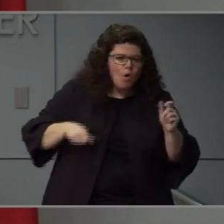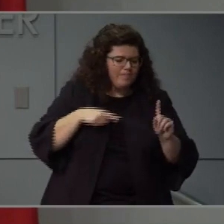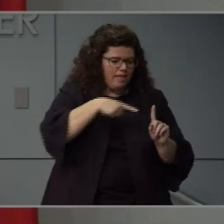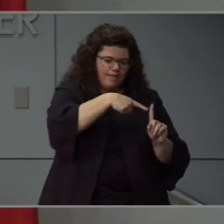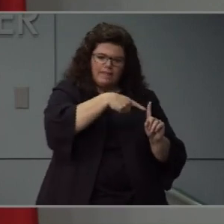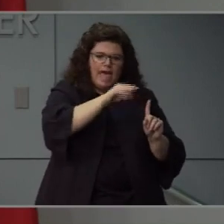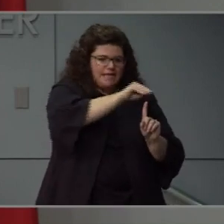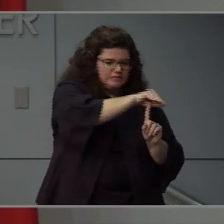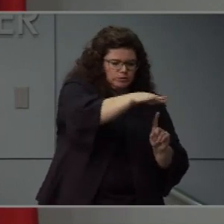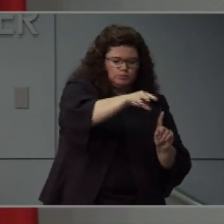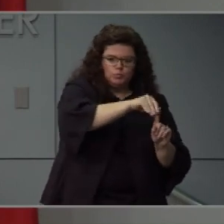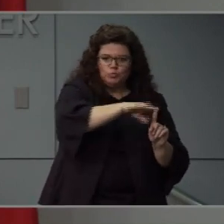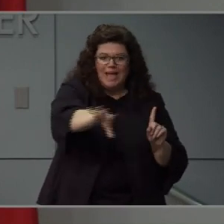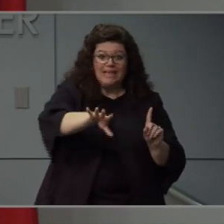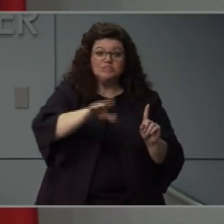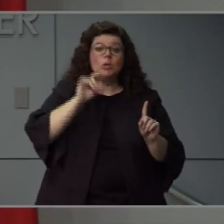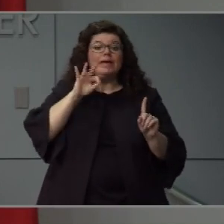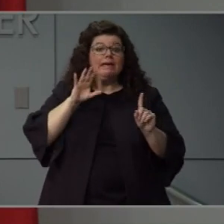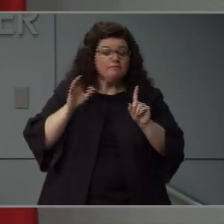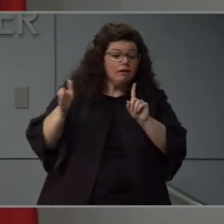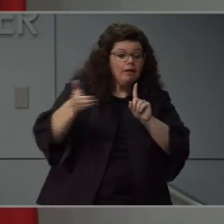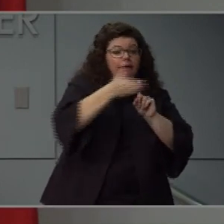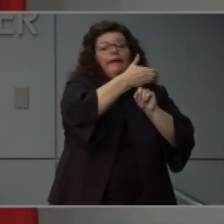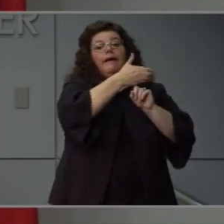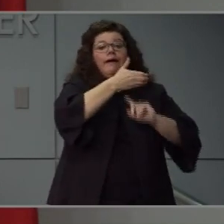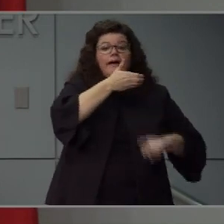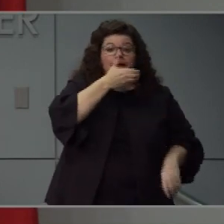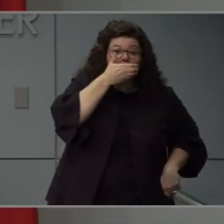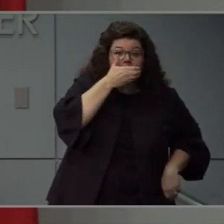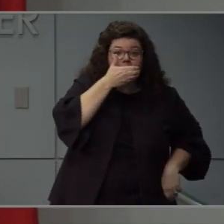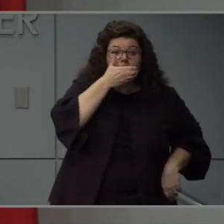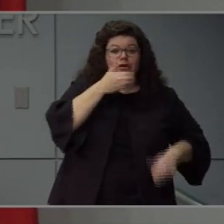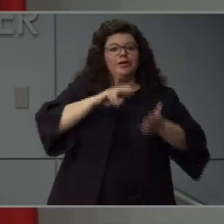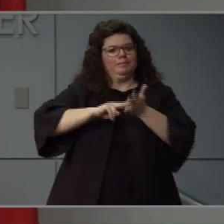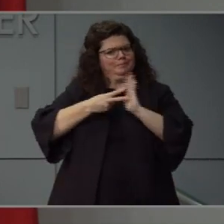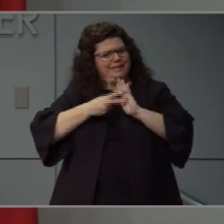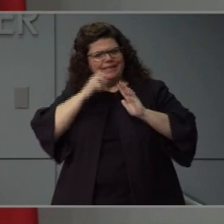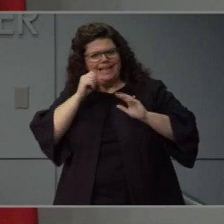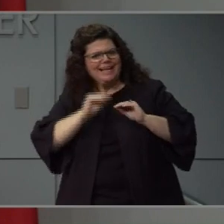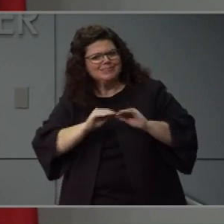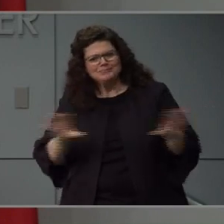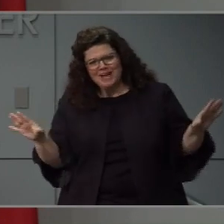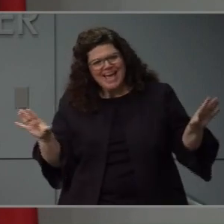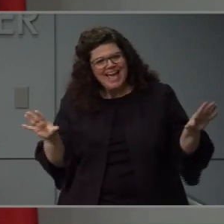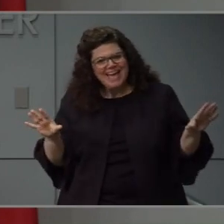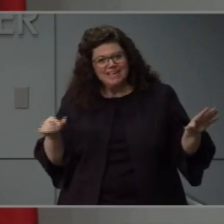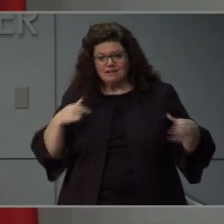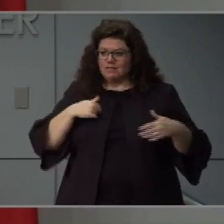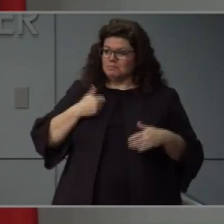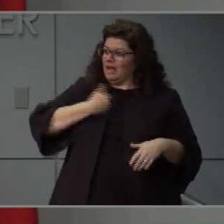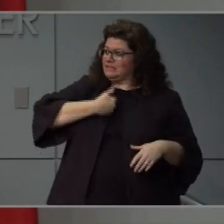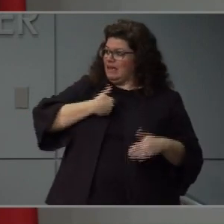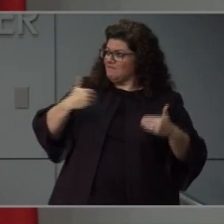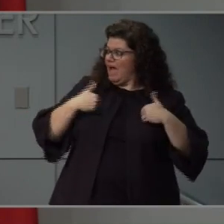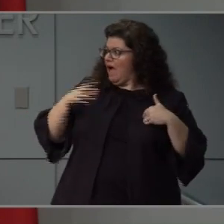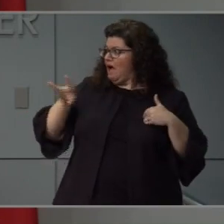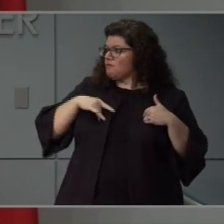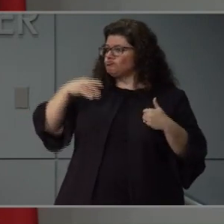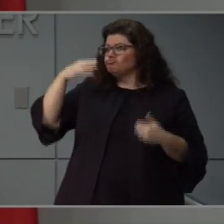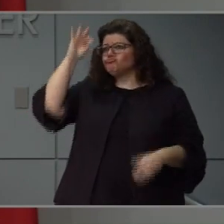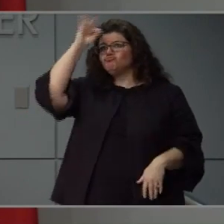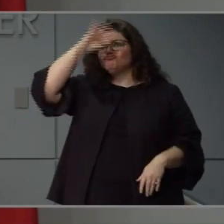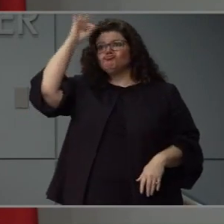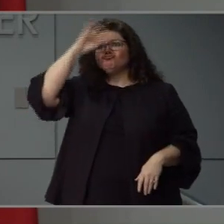covering, really it is for preventing it from spreading from someone who doesn't know it to other people. And so